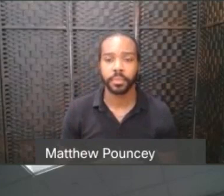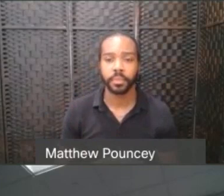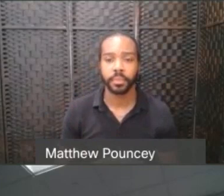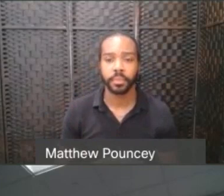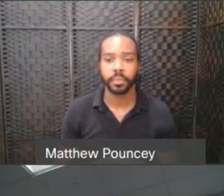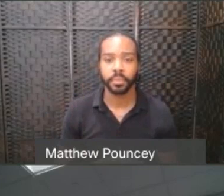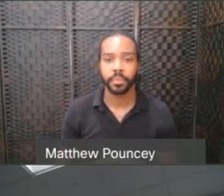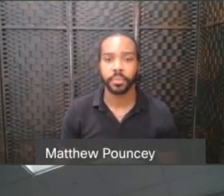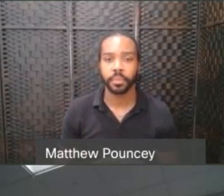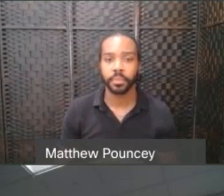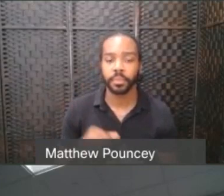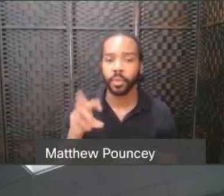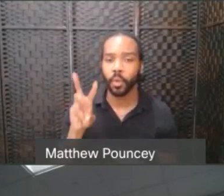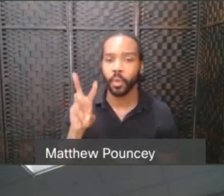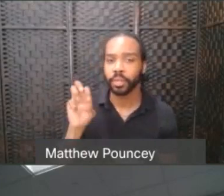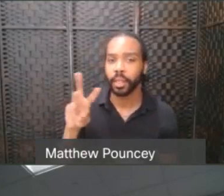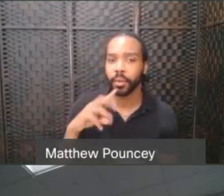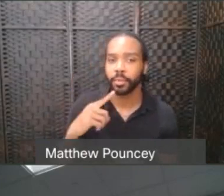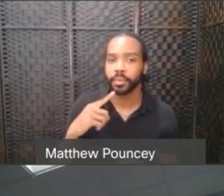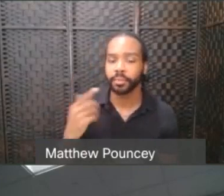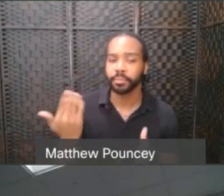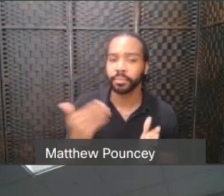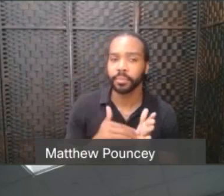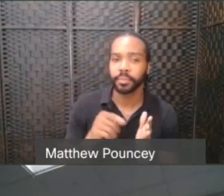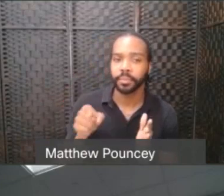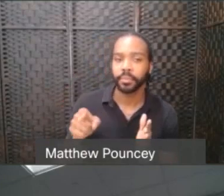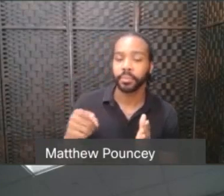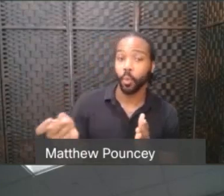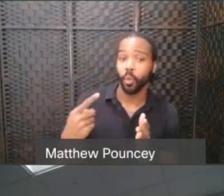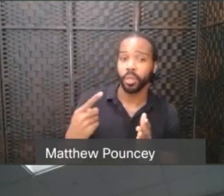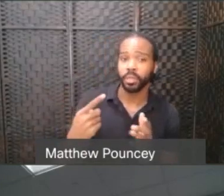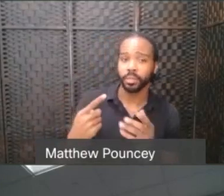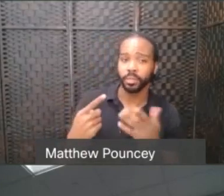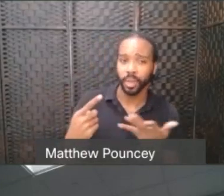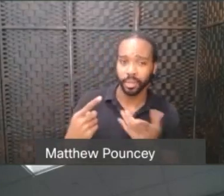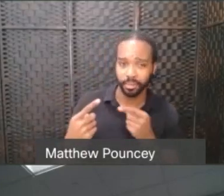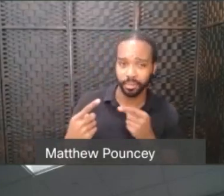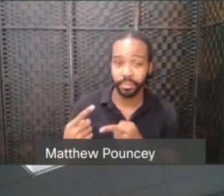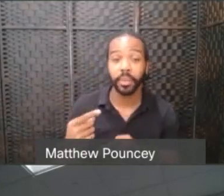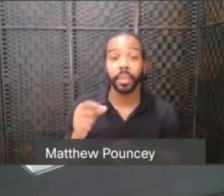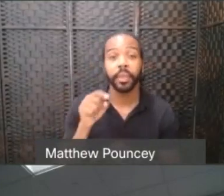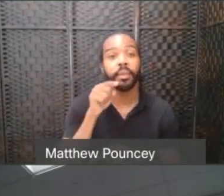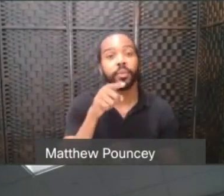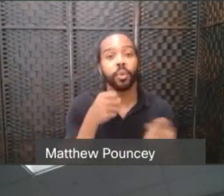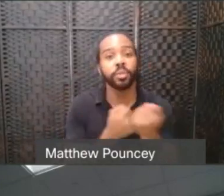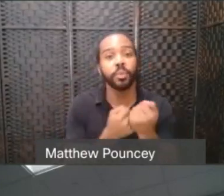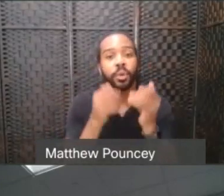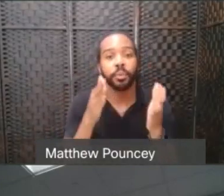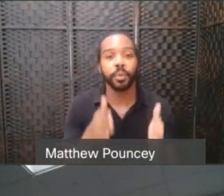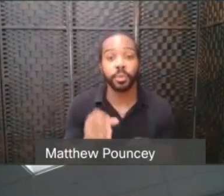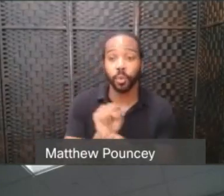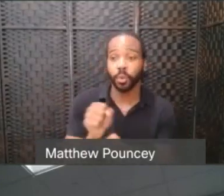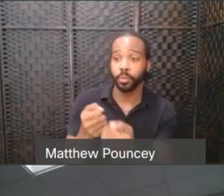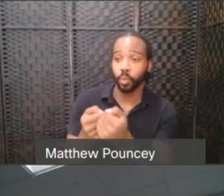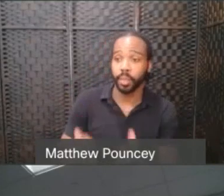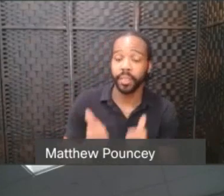So the question is, I would say, is if you're supporting someone in a supported living setting, do you have to wear a face